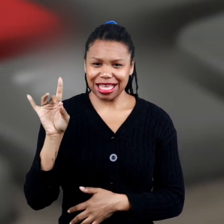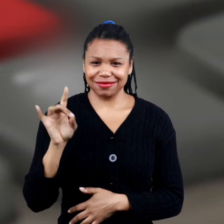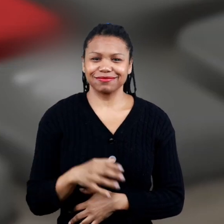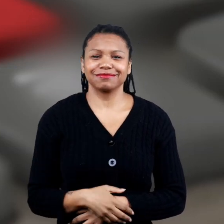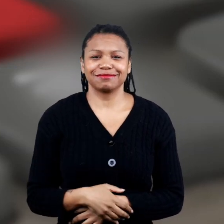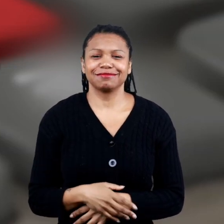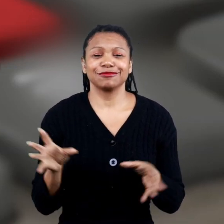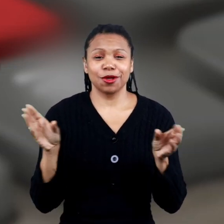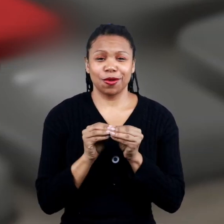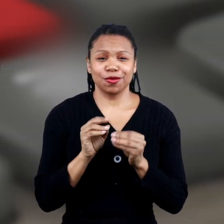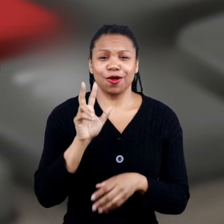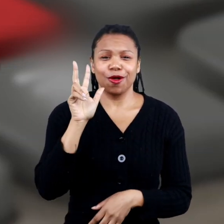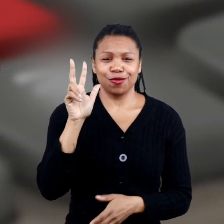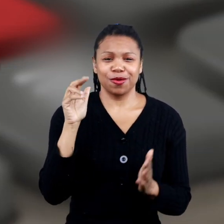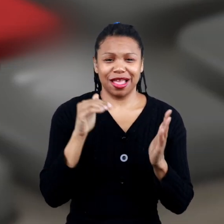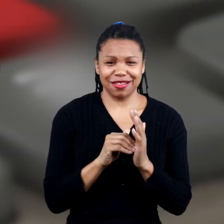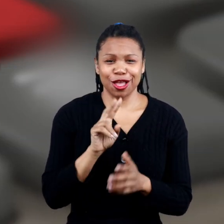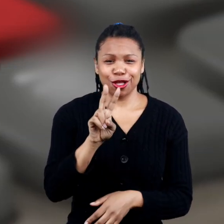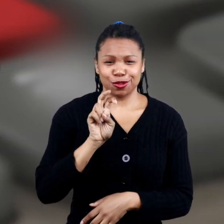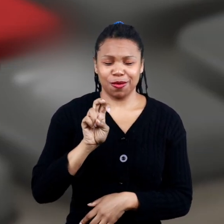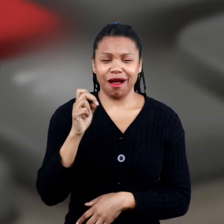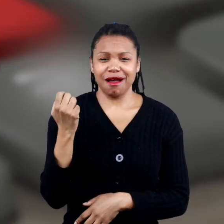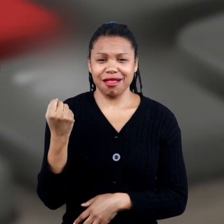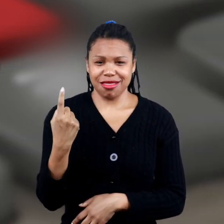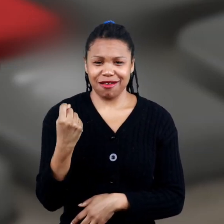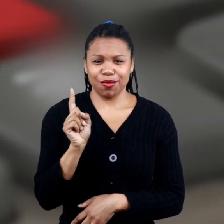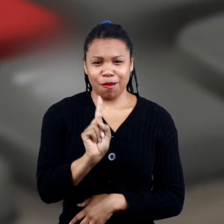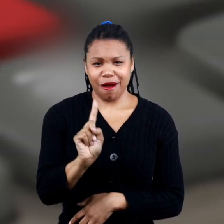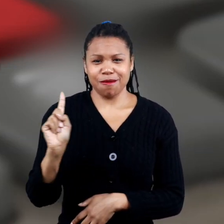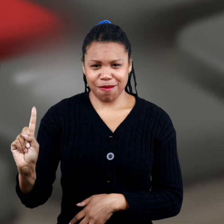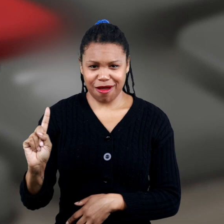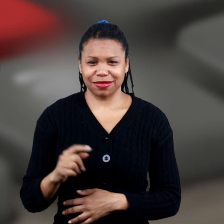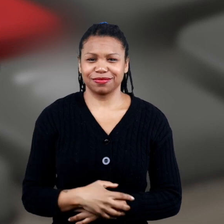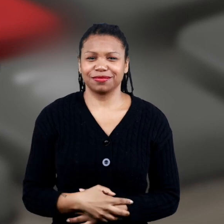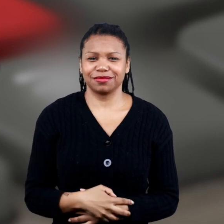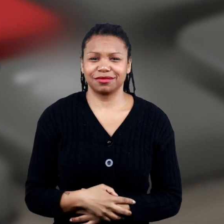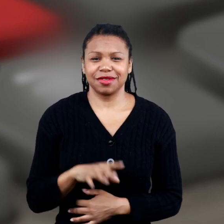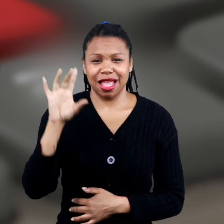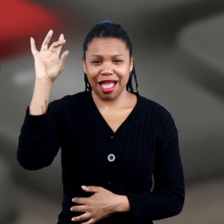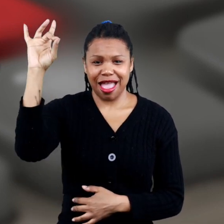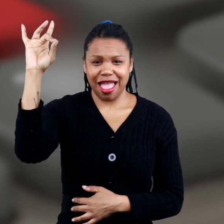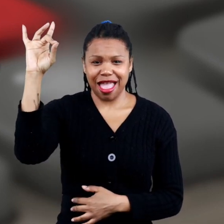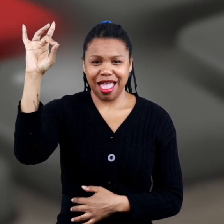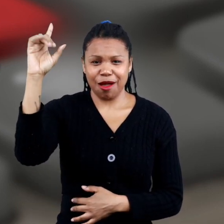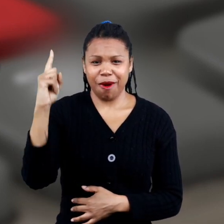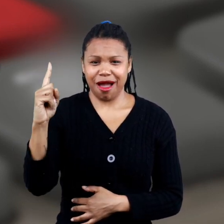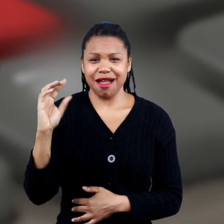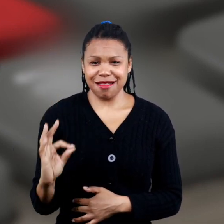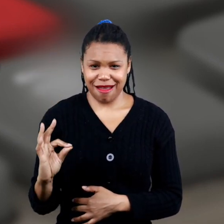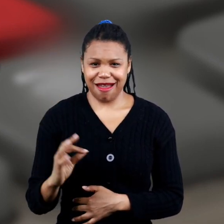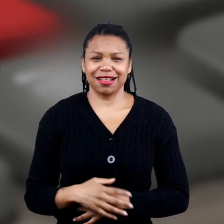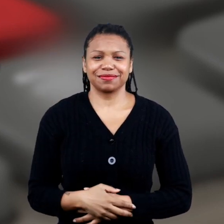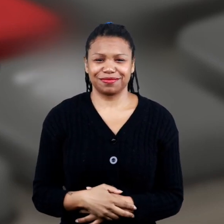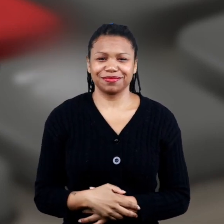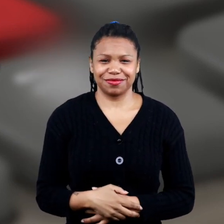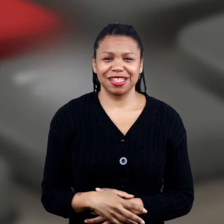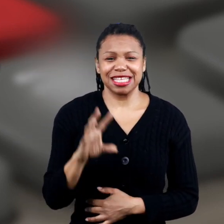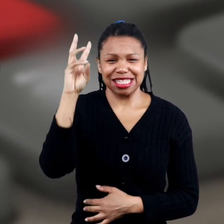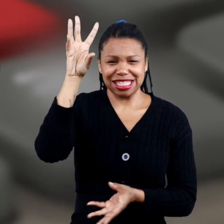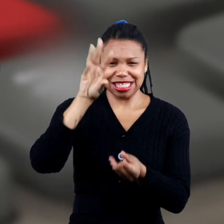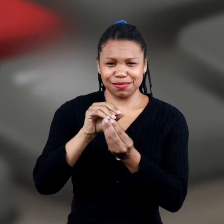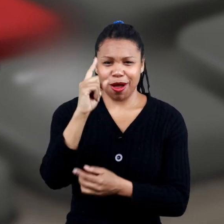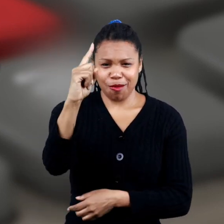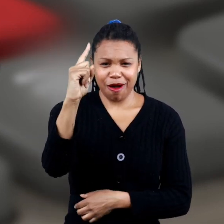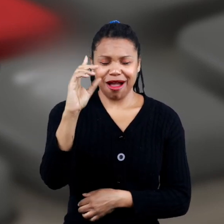seven hundred sixty-eight plus three thousand two hundred and eleven. Eight plus one is nine.